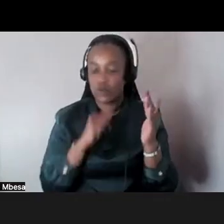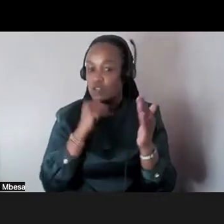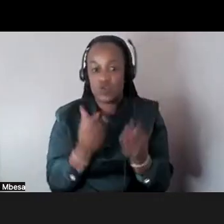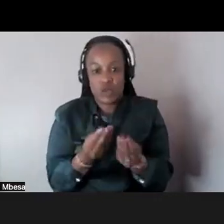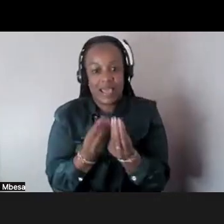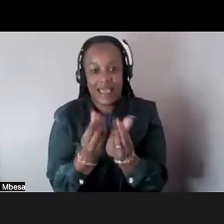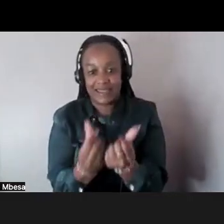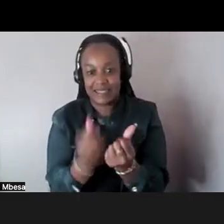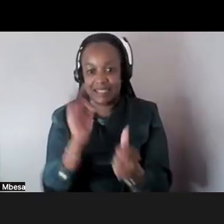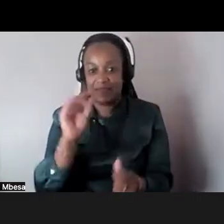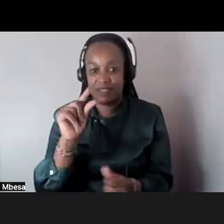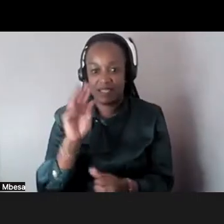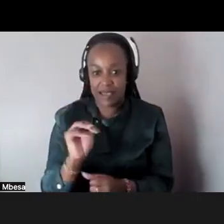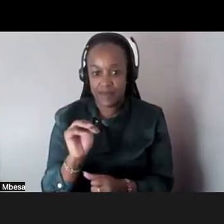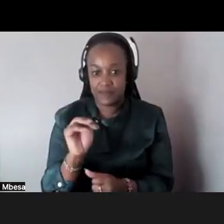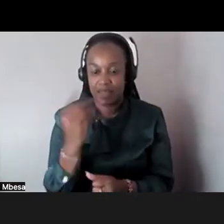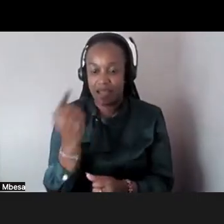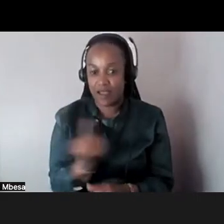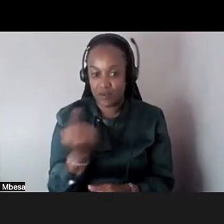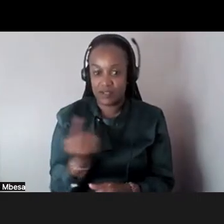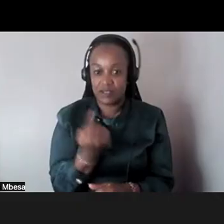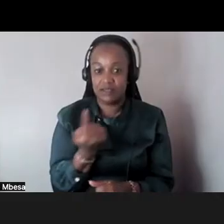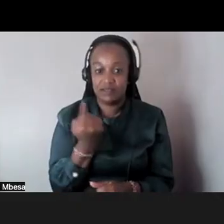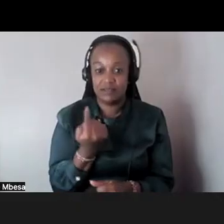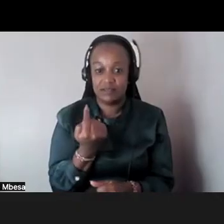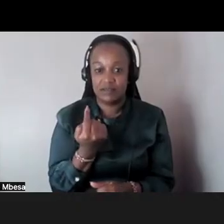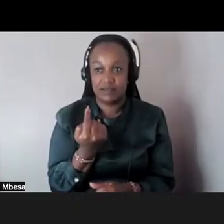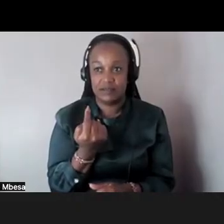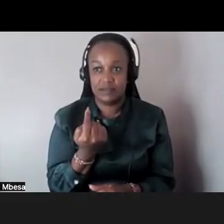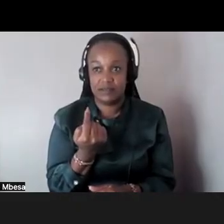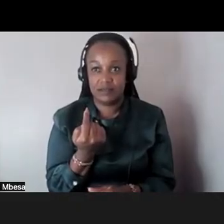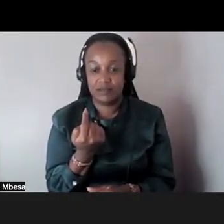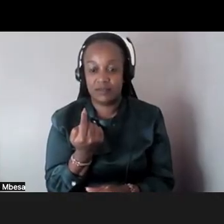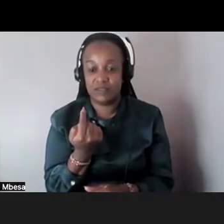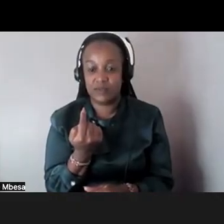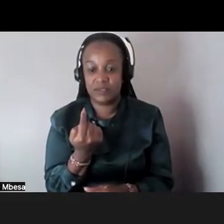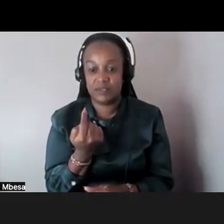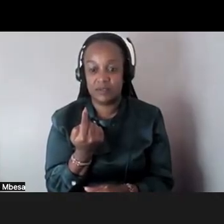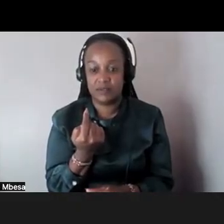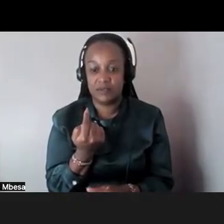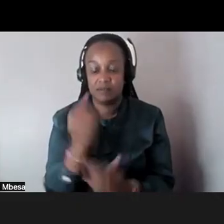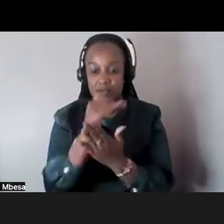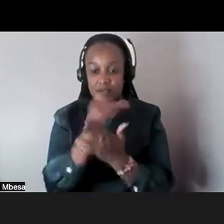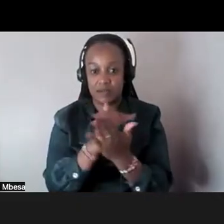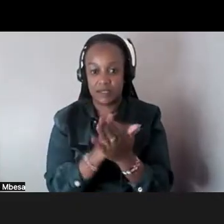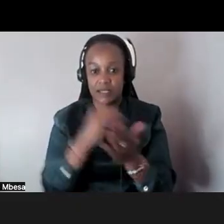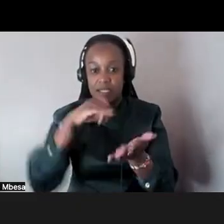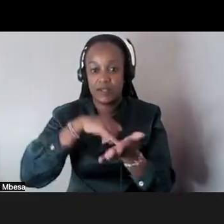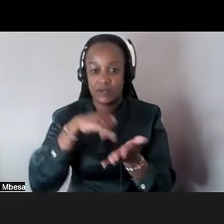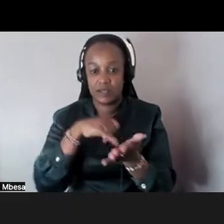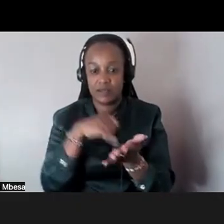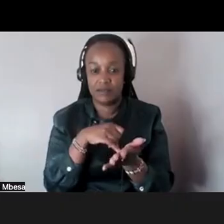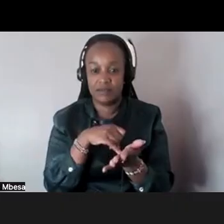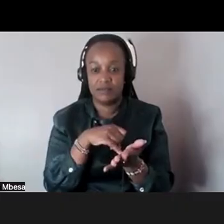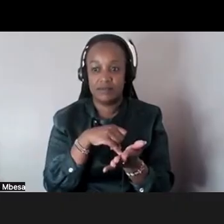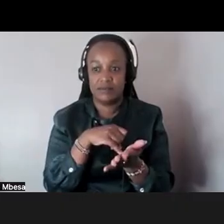as a standalone. We need to integrate it into ongoing programs, including health, nutrition, immunization,